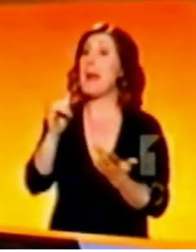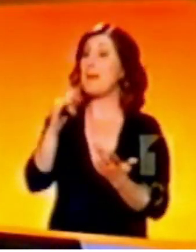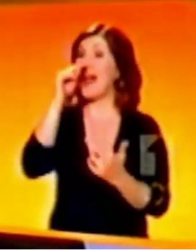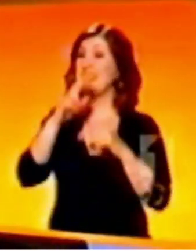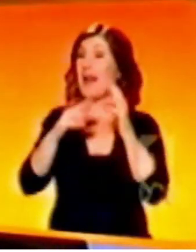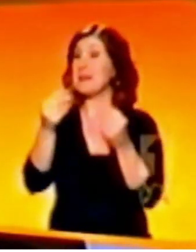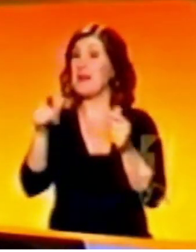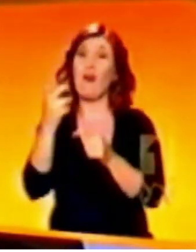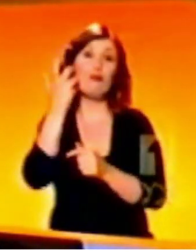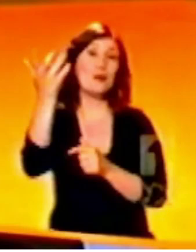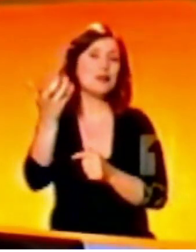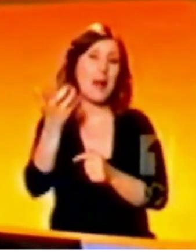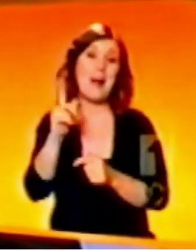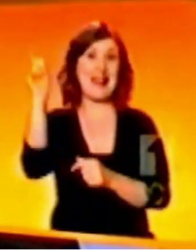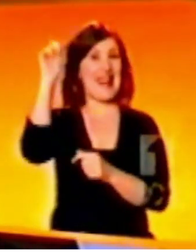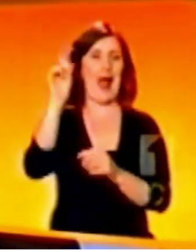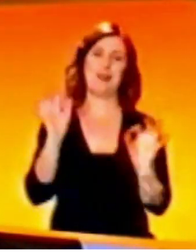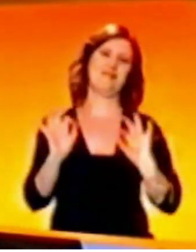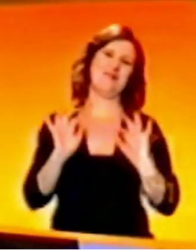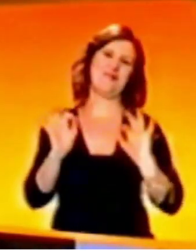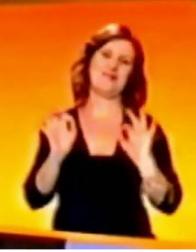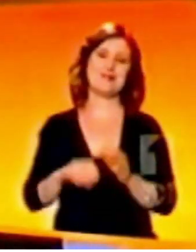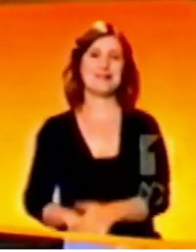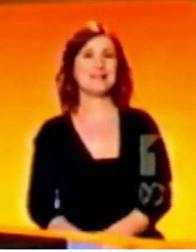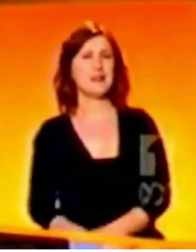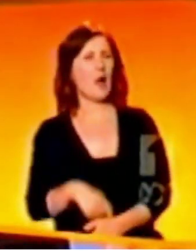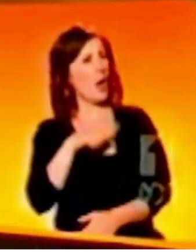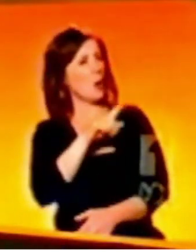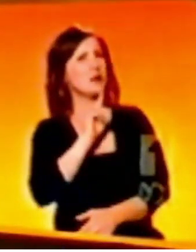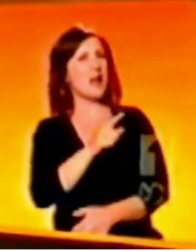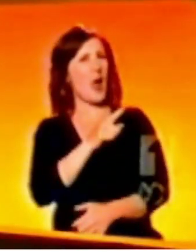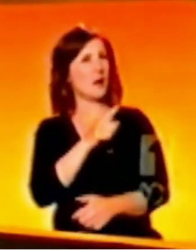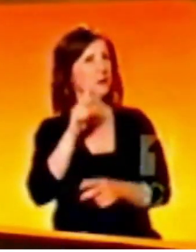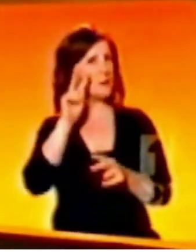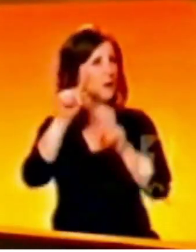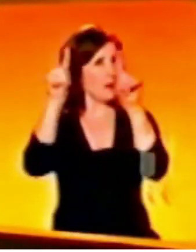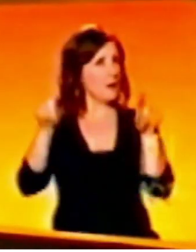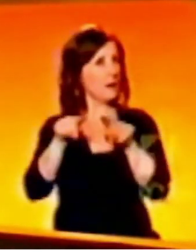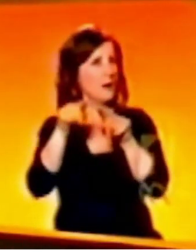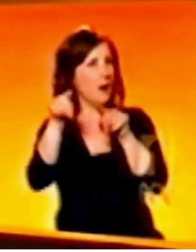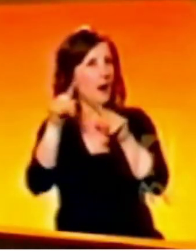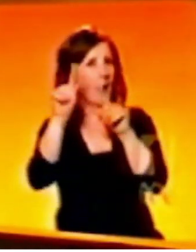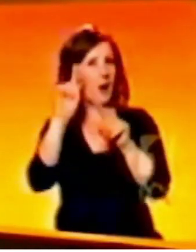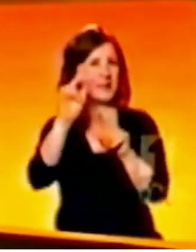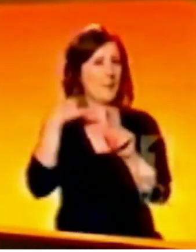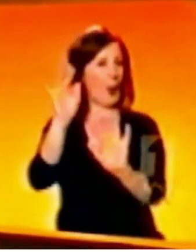be able to develop something like that in the future, but it's not going to happen just yet. Didn't you see with that picture of me on the screen, it was burning,